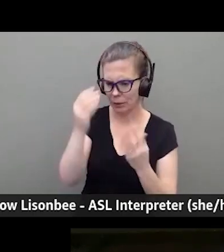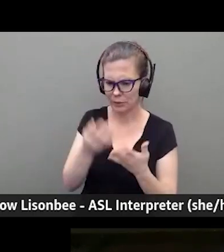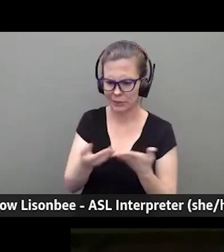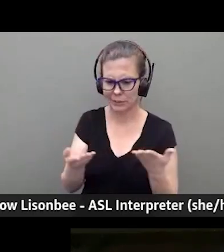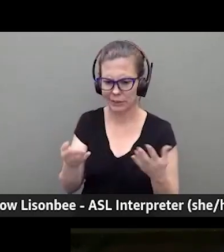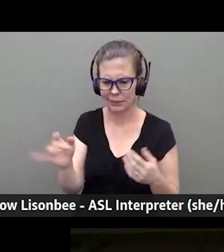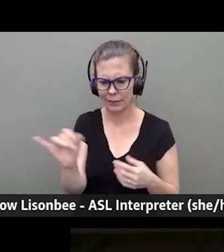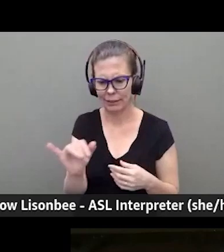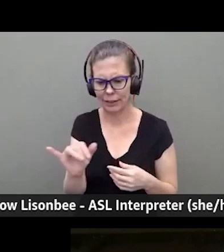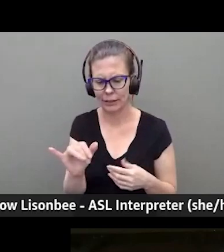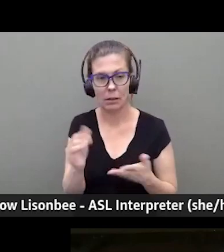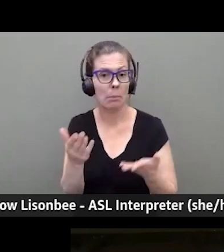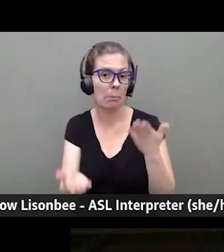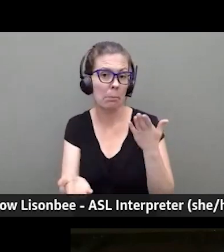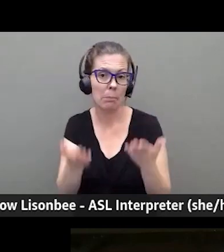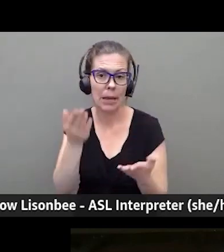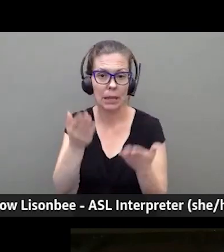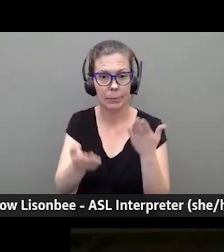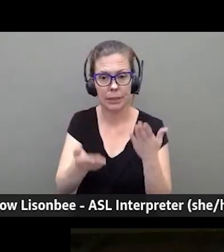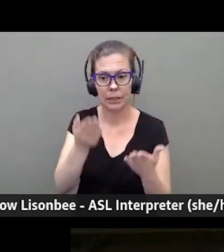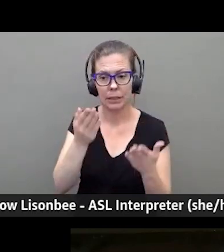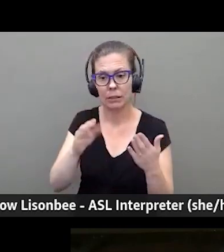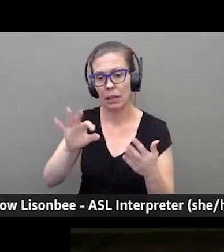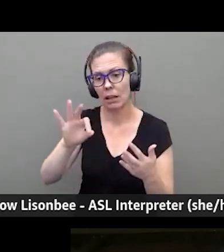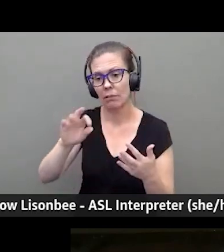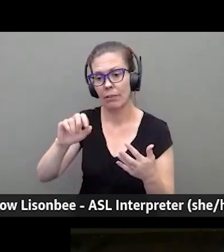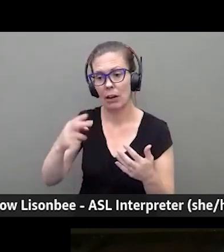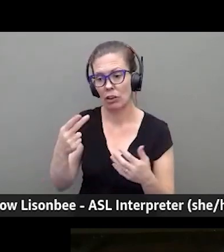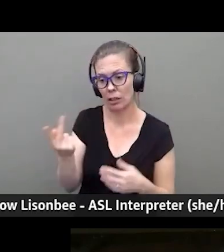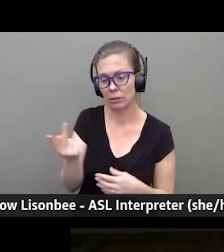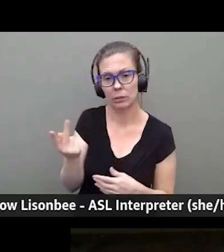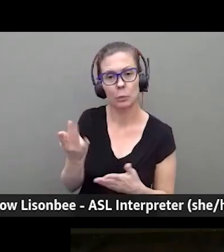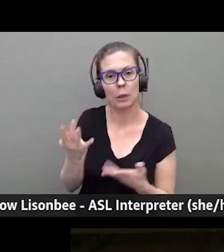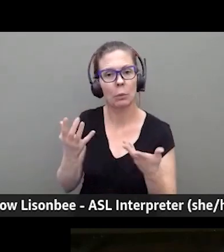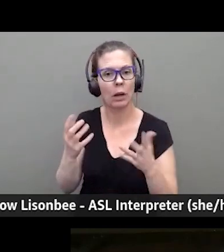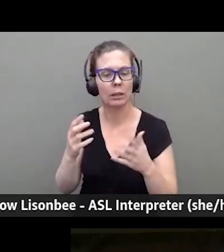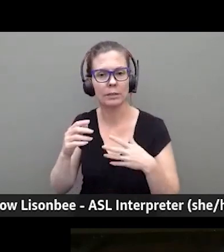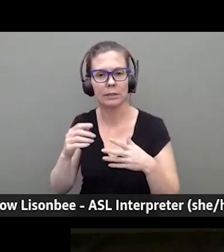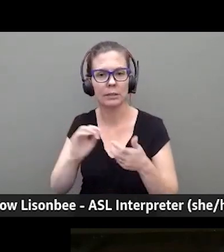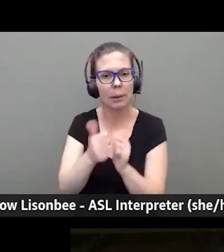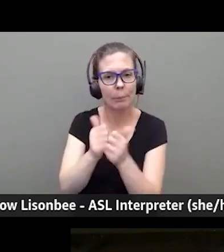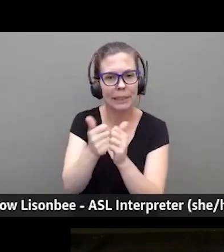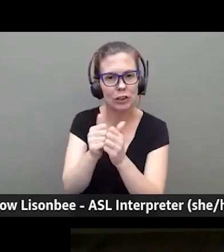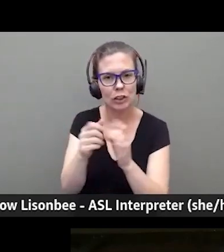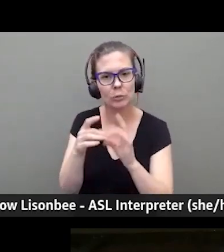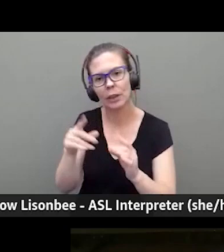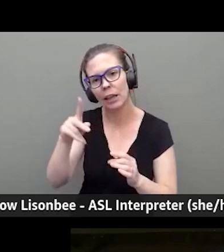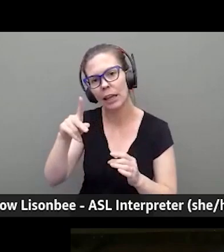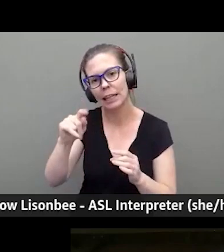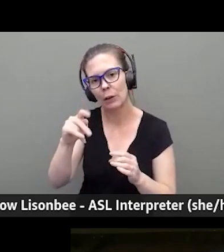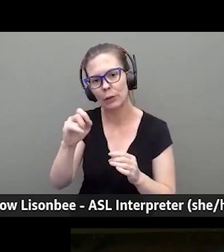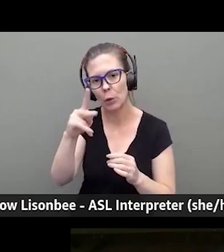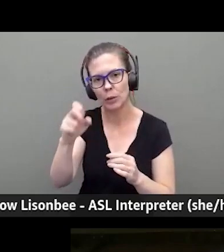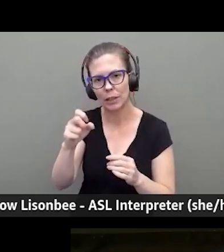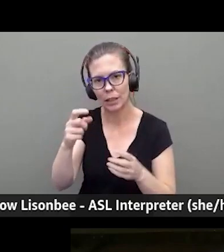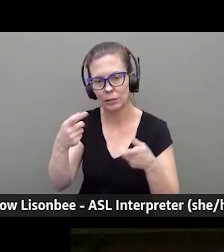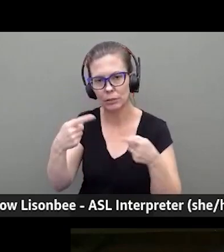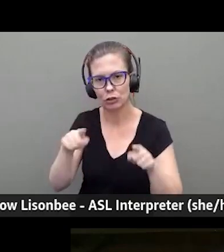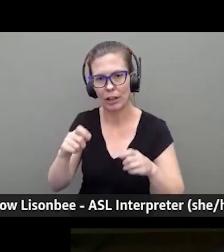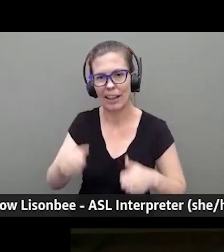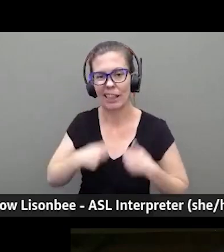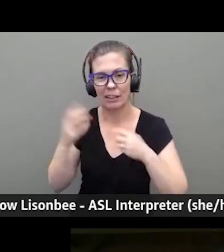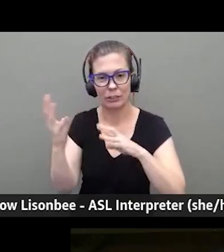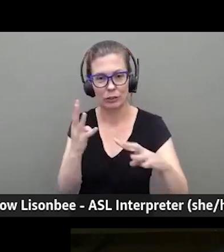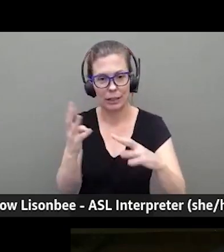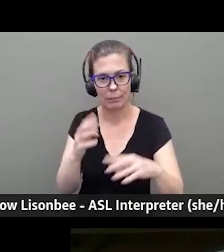like maybe Farah and I would like to have a karaoke competition on a live stream. Maybe Art and I